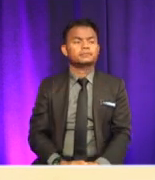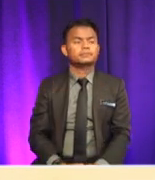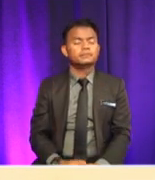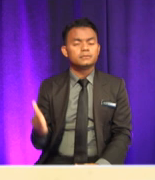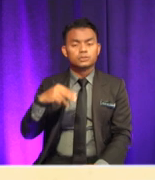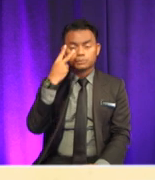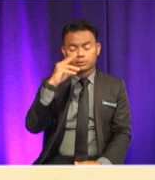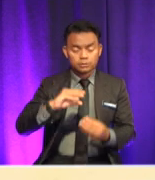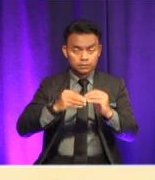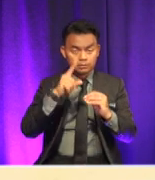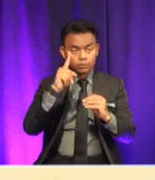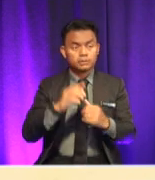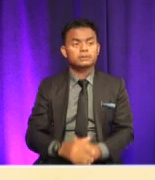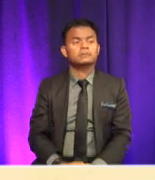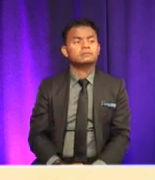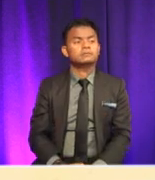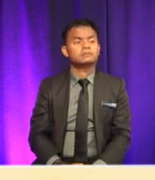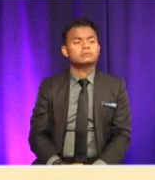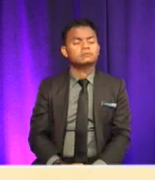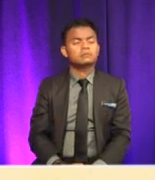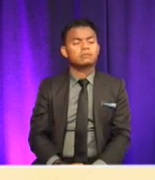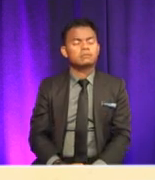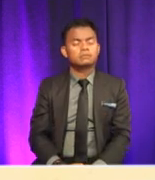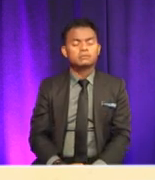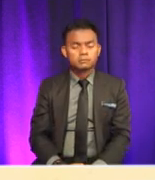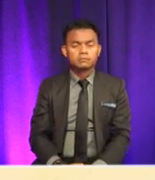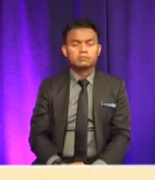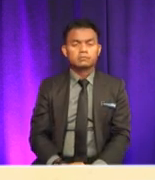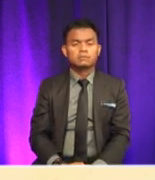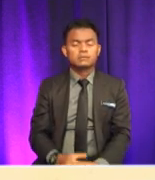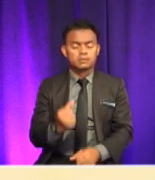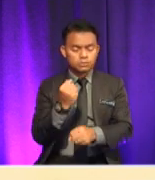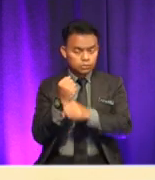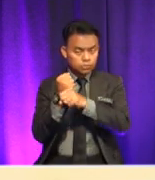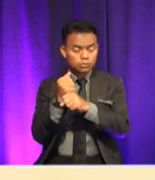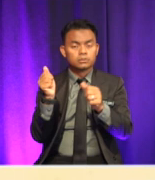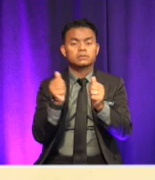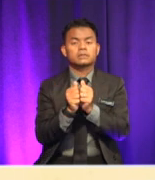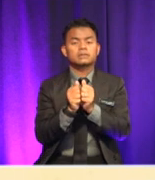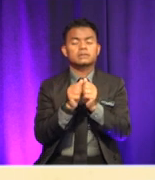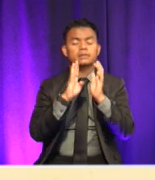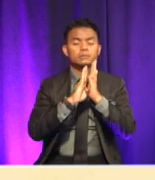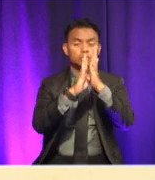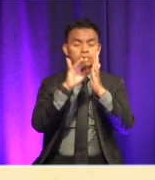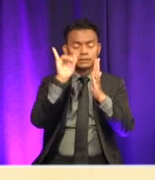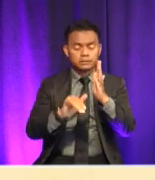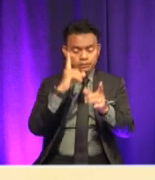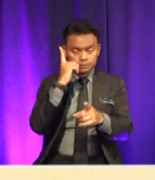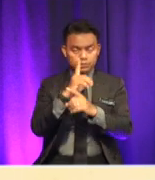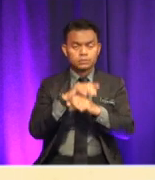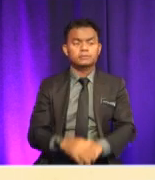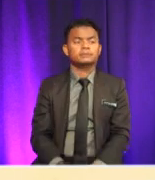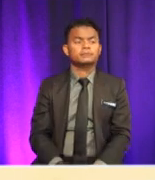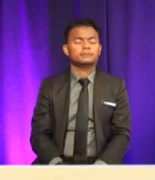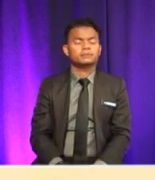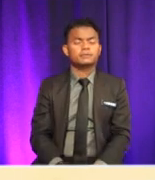Show in-depth knowledge of literary text supported by textual evidence. We've already highlighted all the textual evidence. So how are we going to unpack it? So the